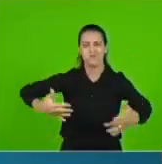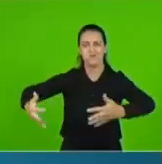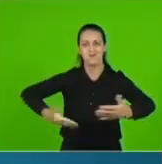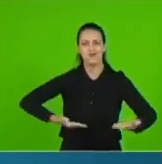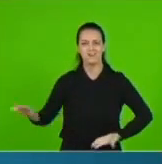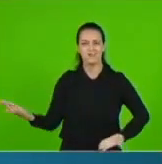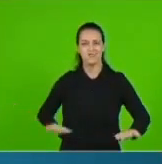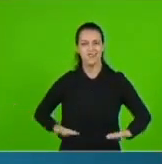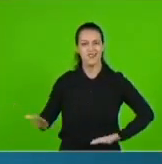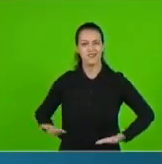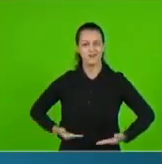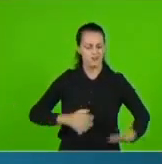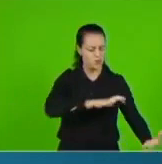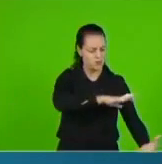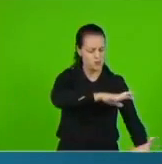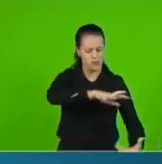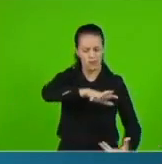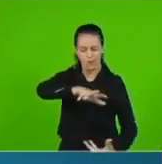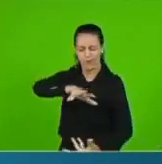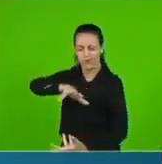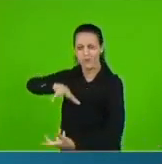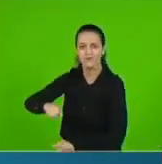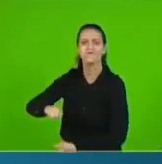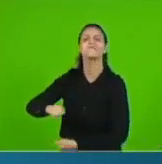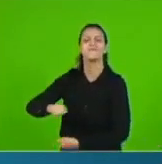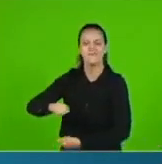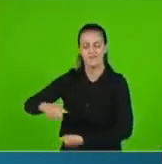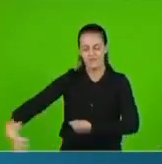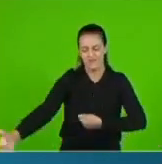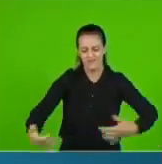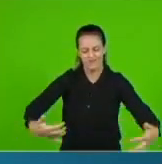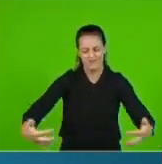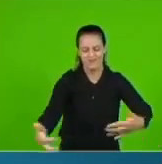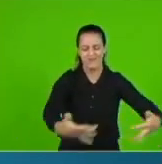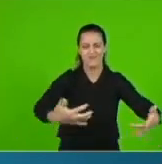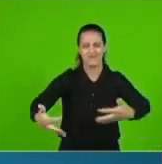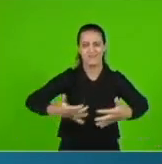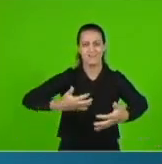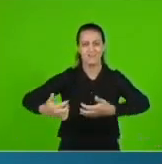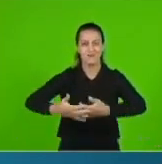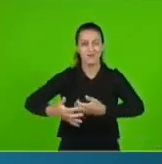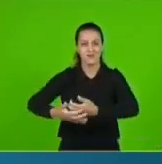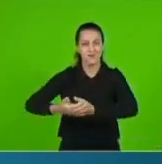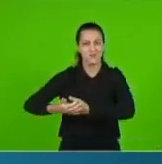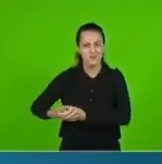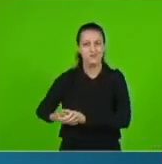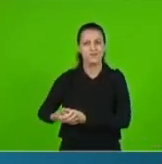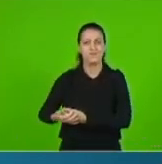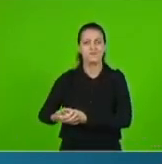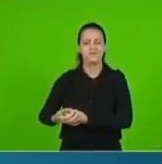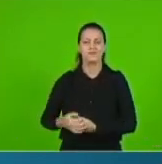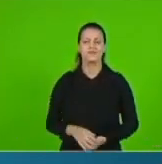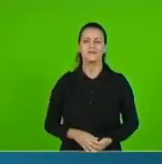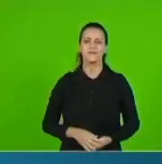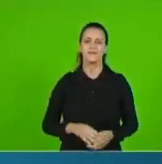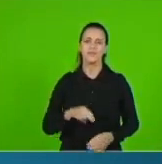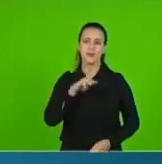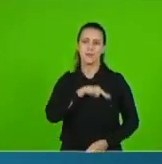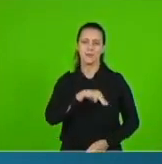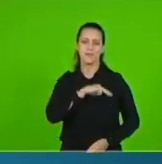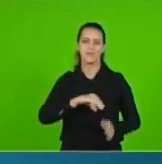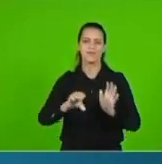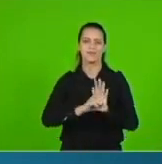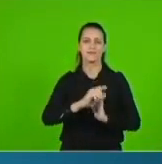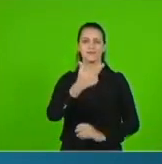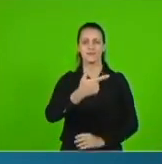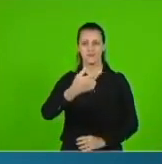which will gather there his chosen from the four winds, from one to the other side